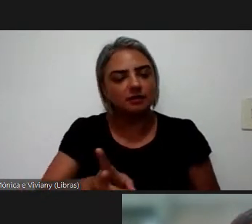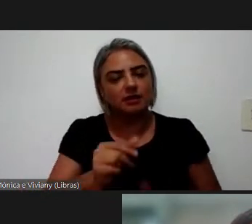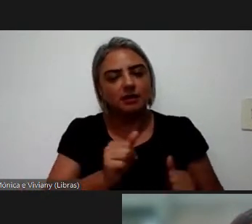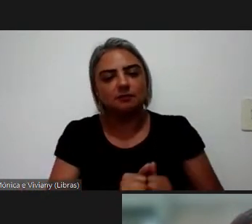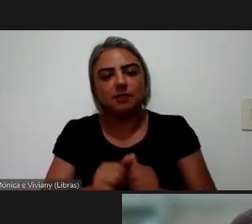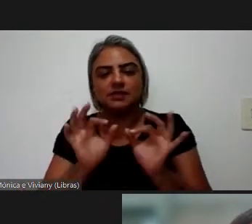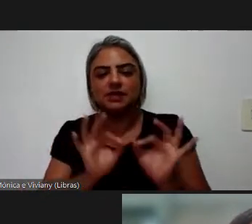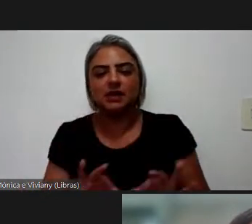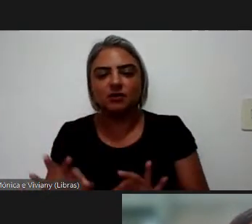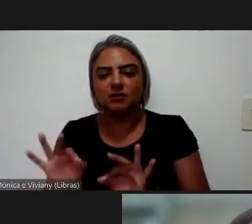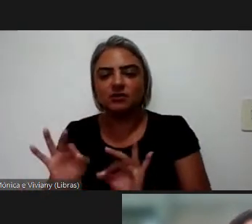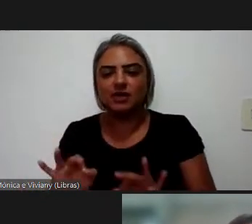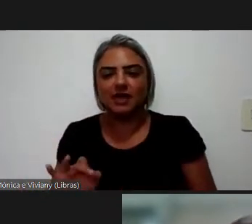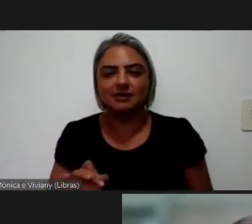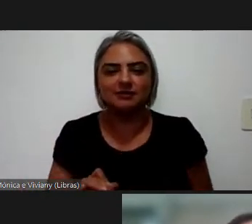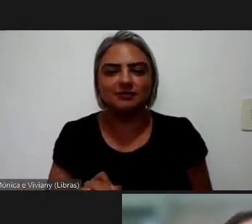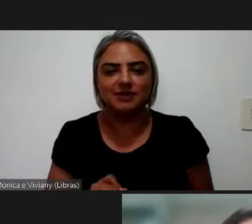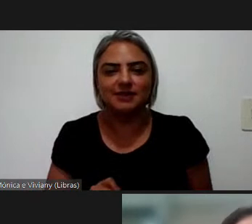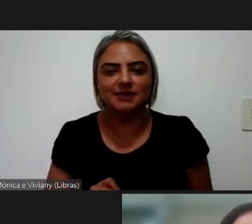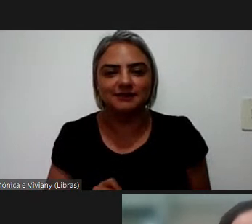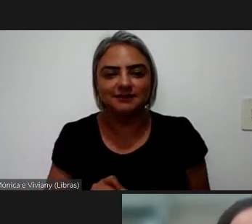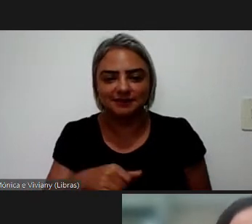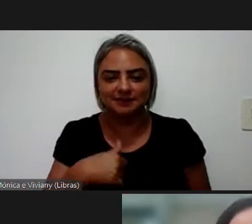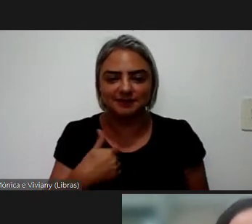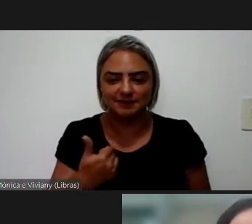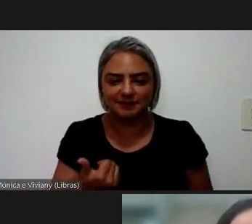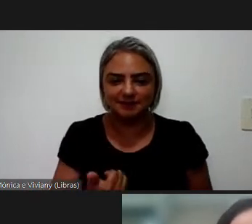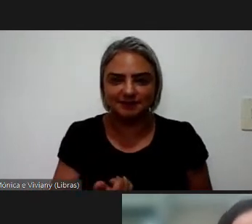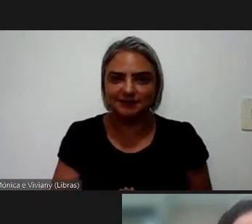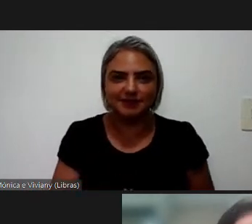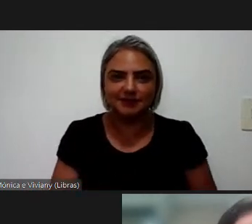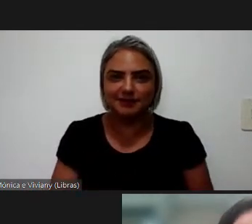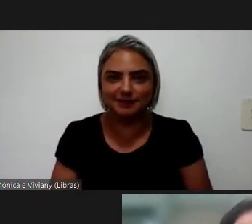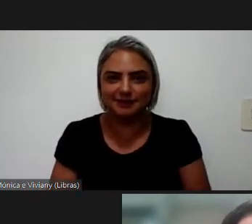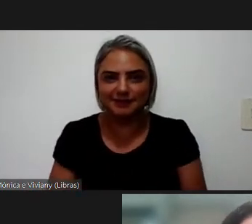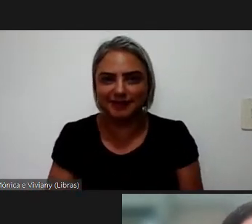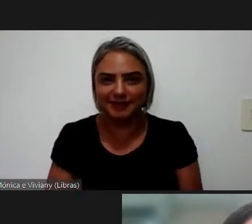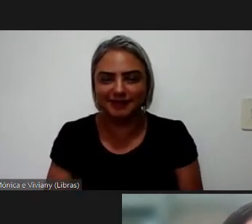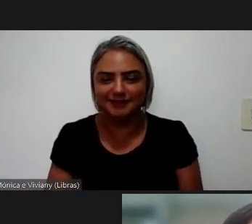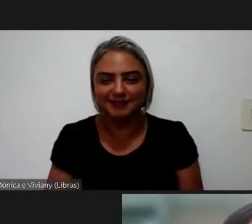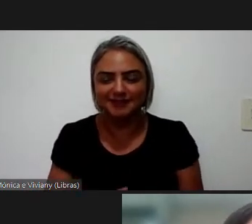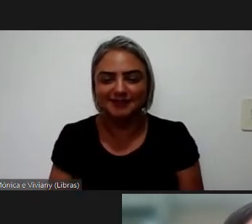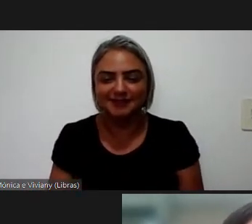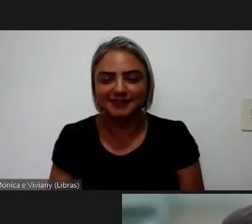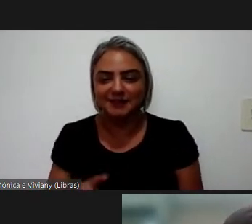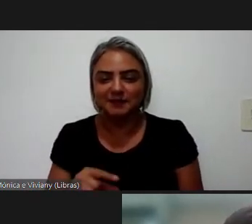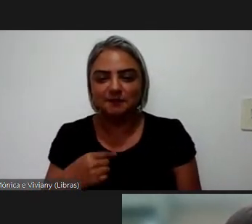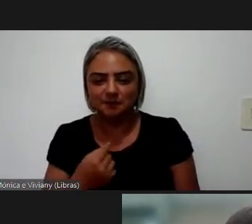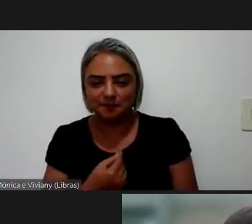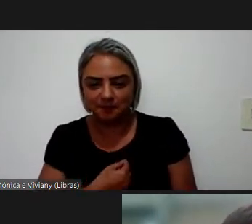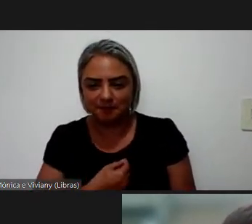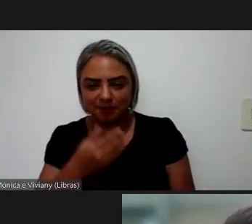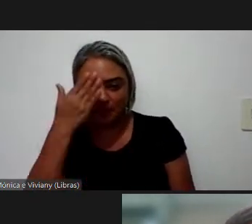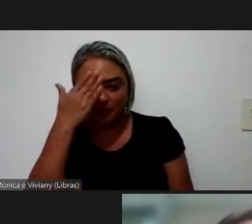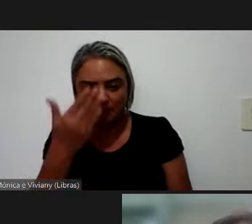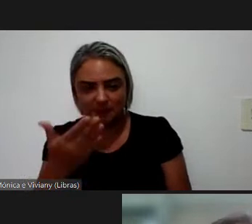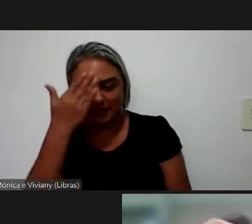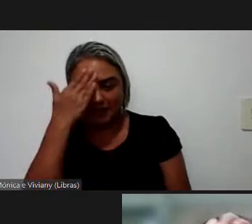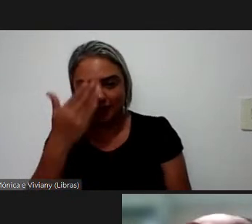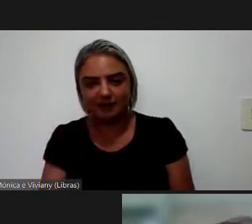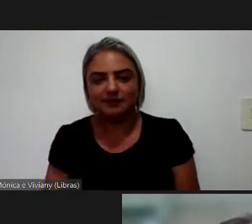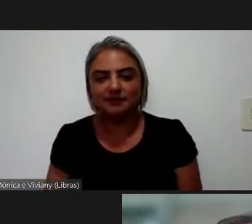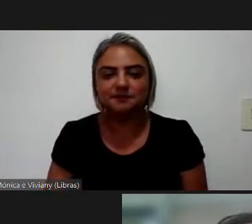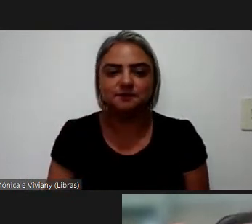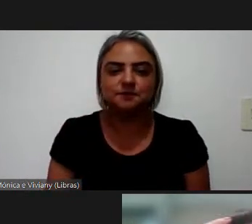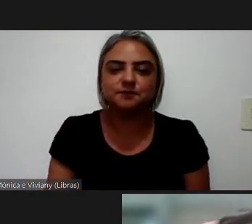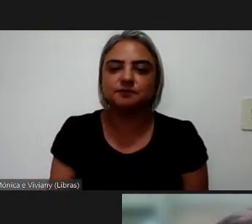we continue with to do this promotion and the habilitation of nutrition in our community.